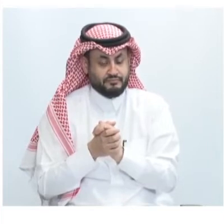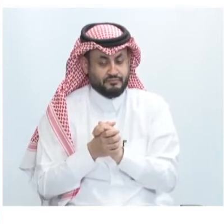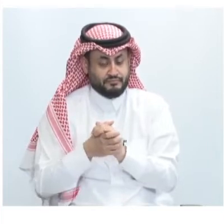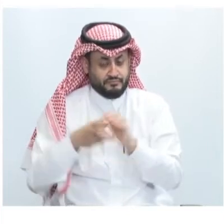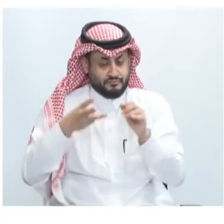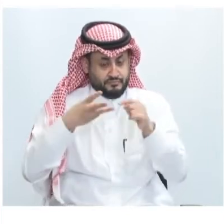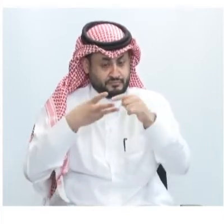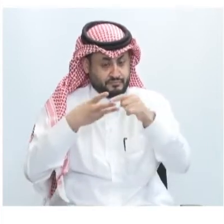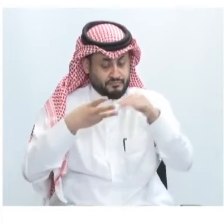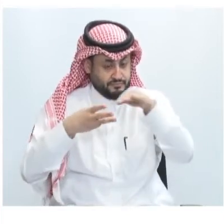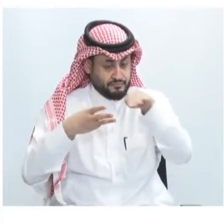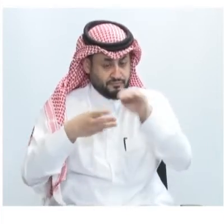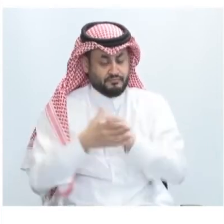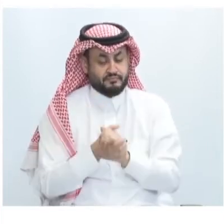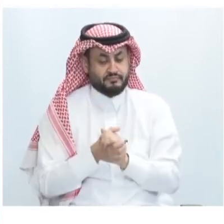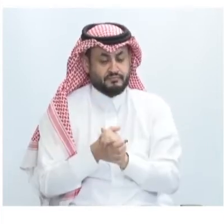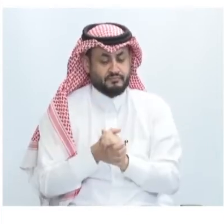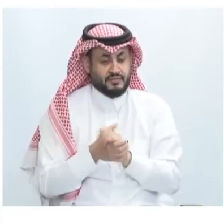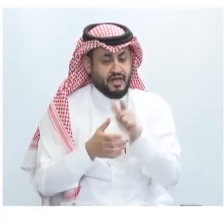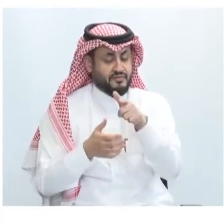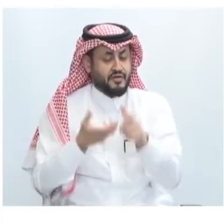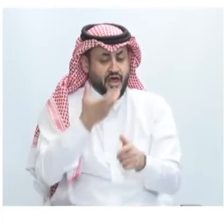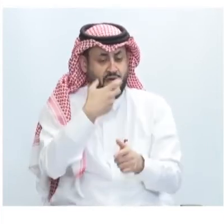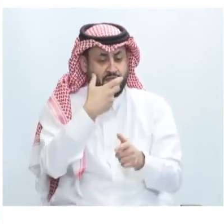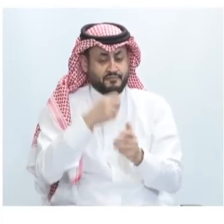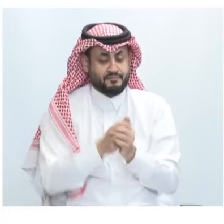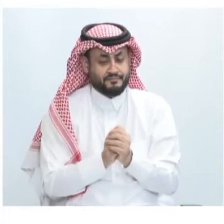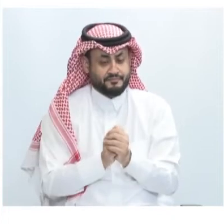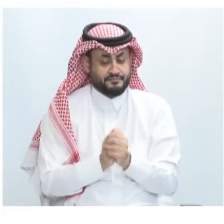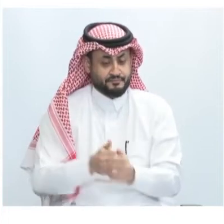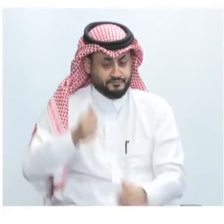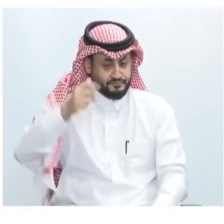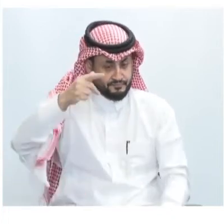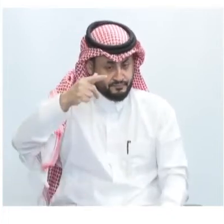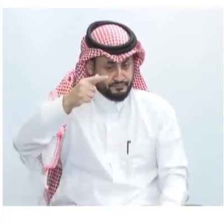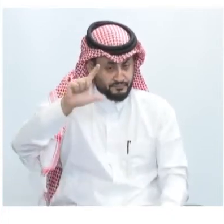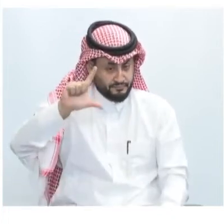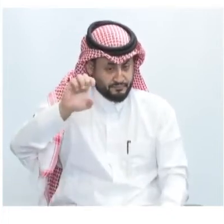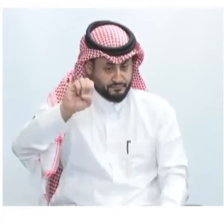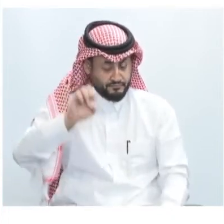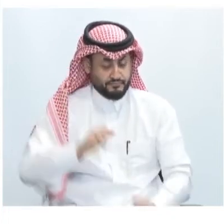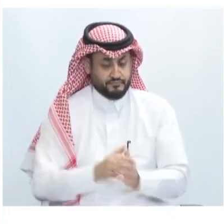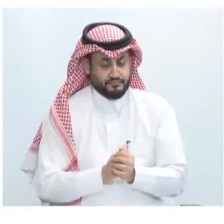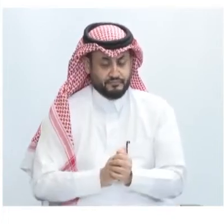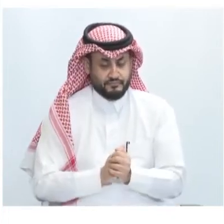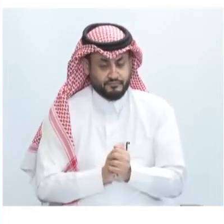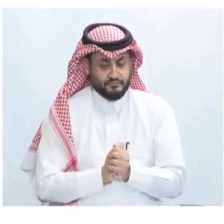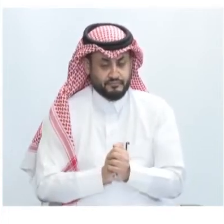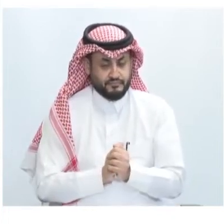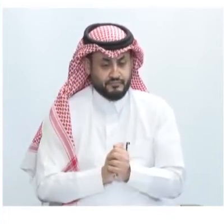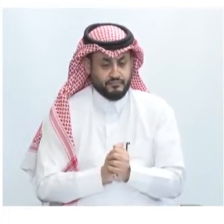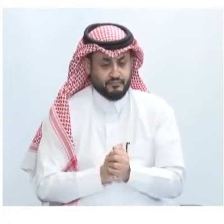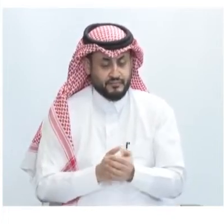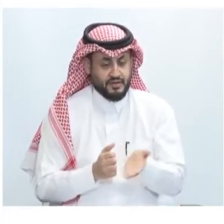second line. Excellent. So, this is apple. So, we have apple, apple, apple, apple. So, we have the letter